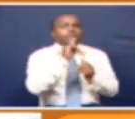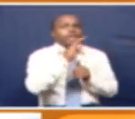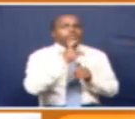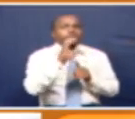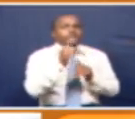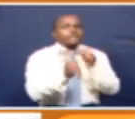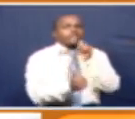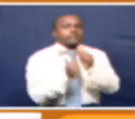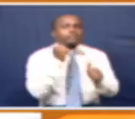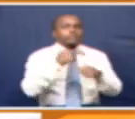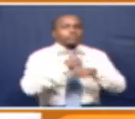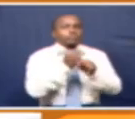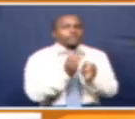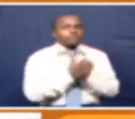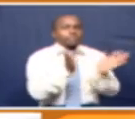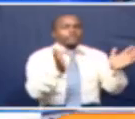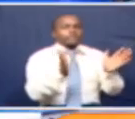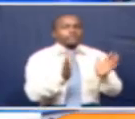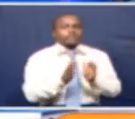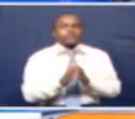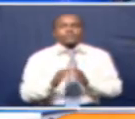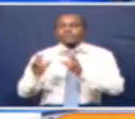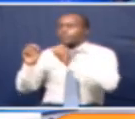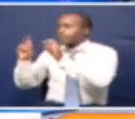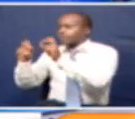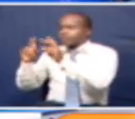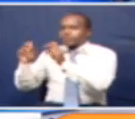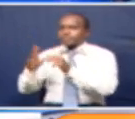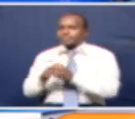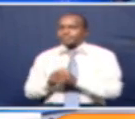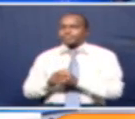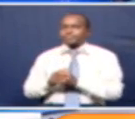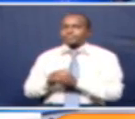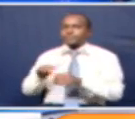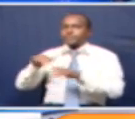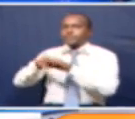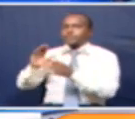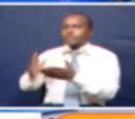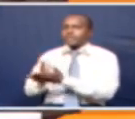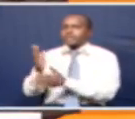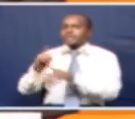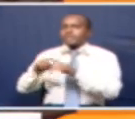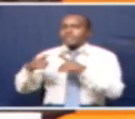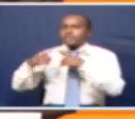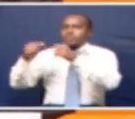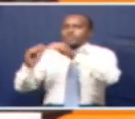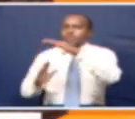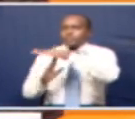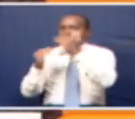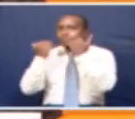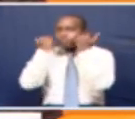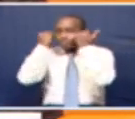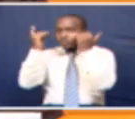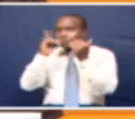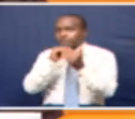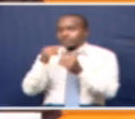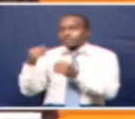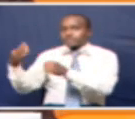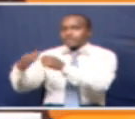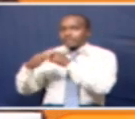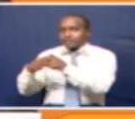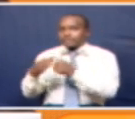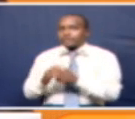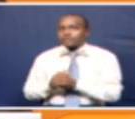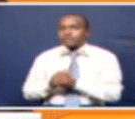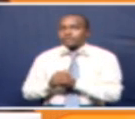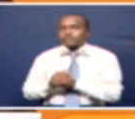refused to make public. Okay, fair enough. I mean, you're within your rights to say that, but you went to the Supreme Court after the August election.